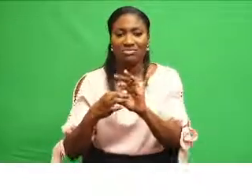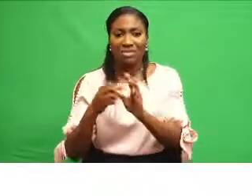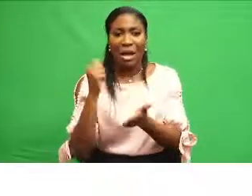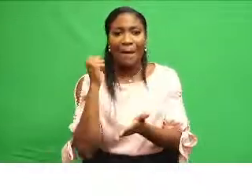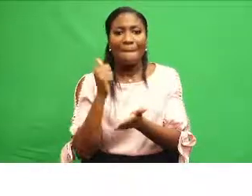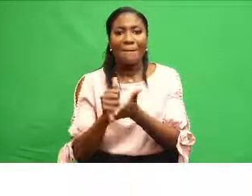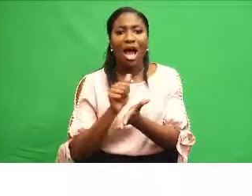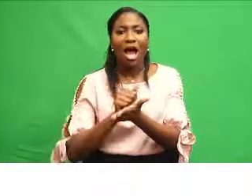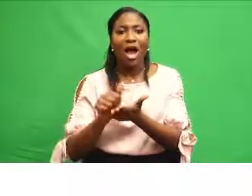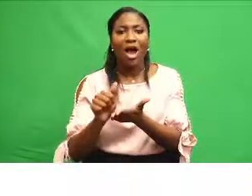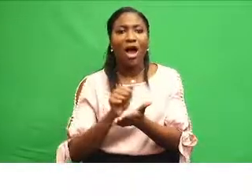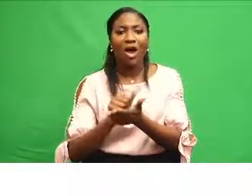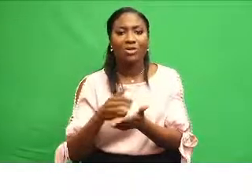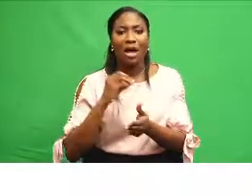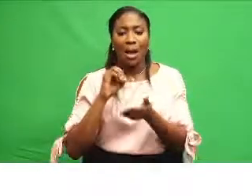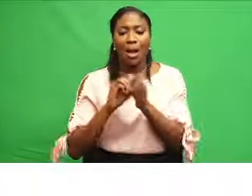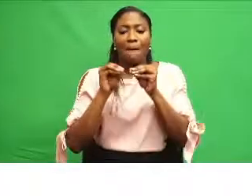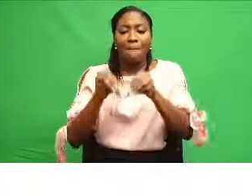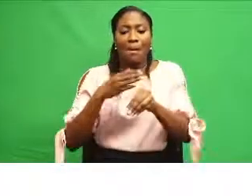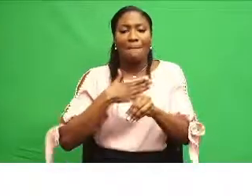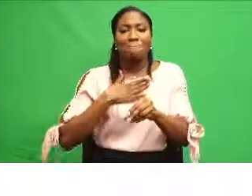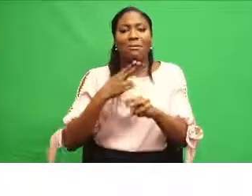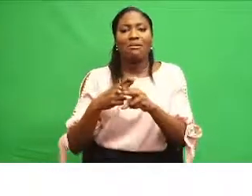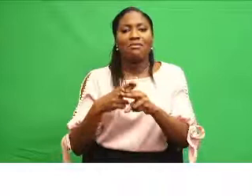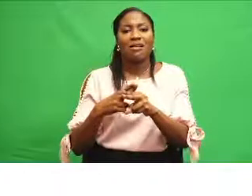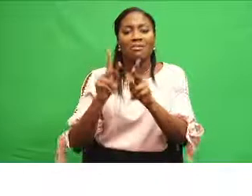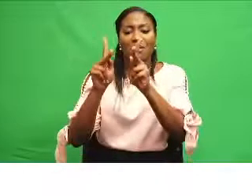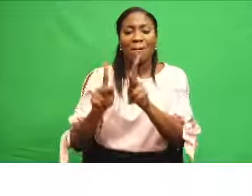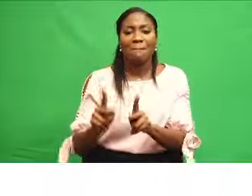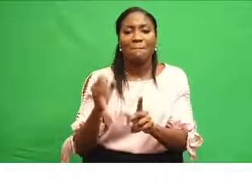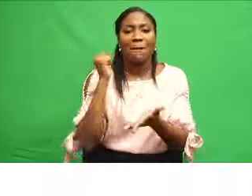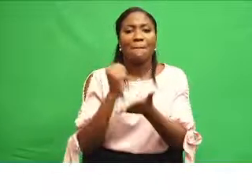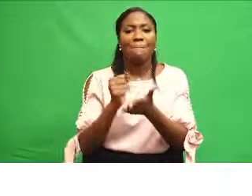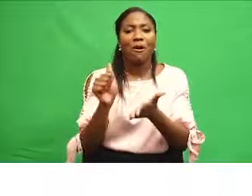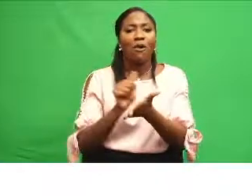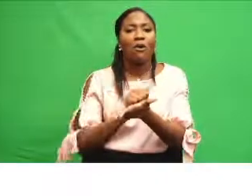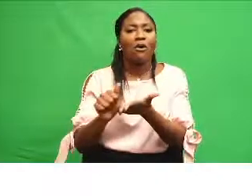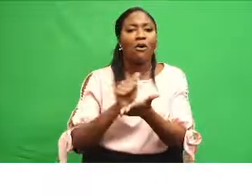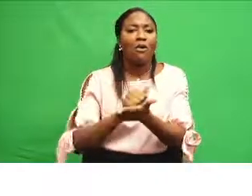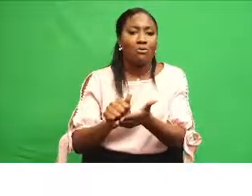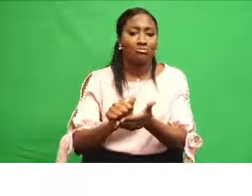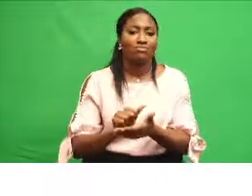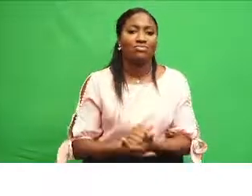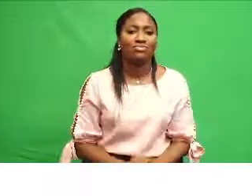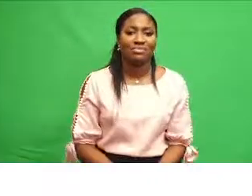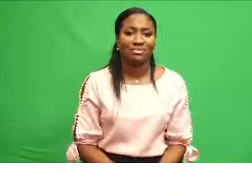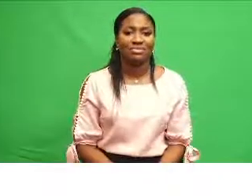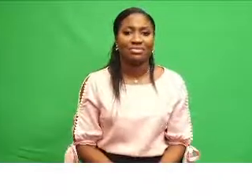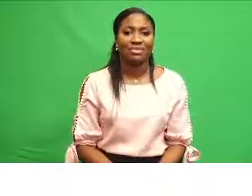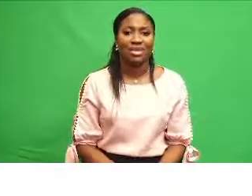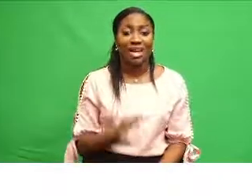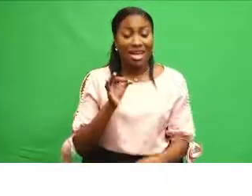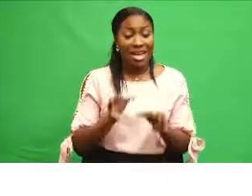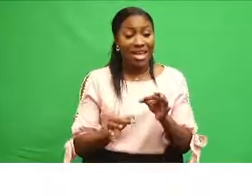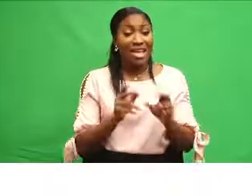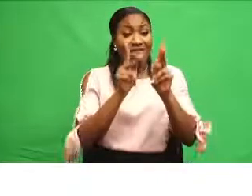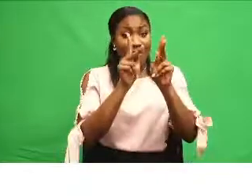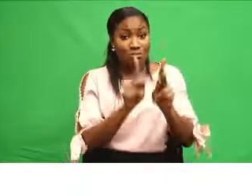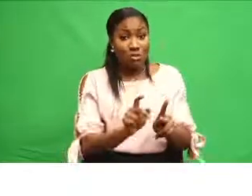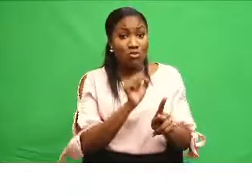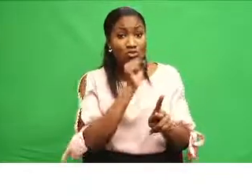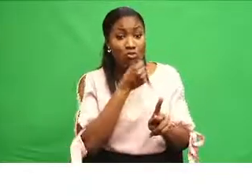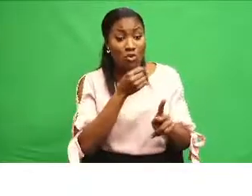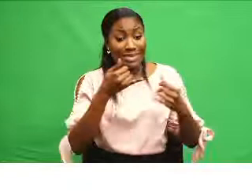unit trust account having the beneficiaries, you don't want to abuse that prematurely or at all. All right, while the elder is alive, if you are a joint